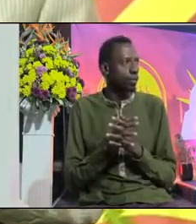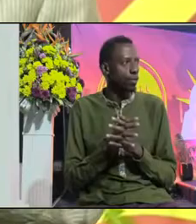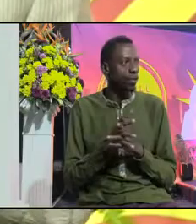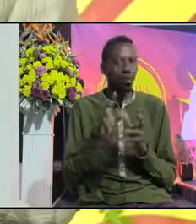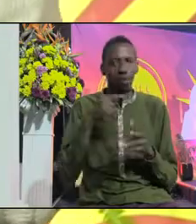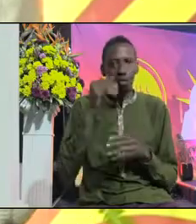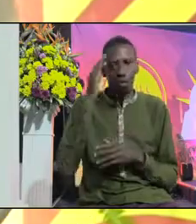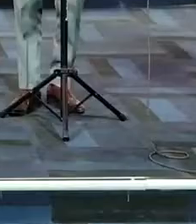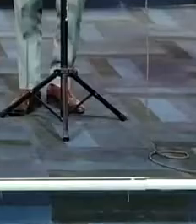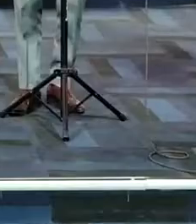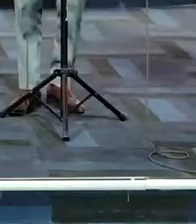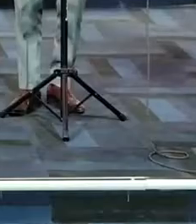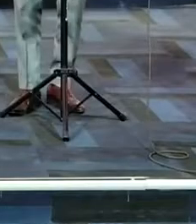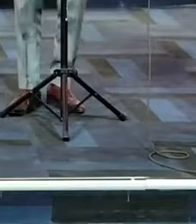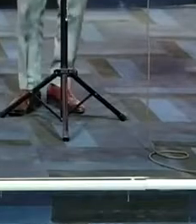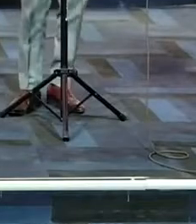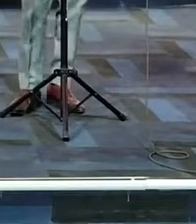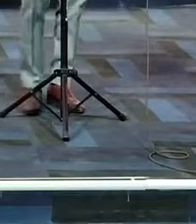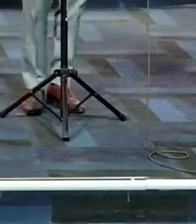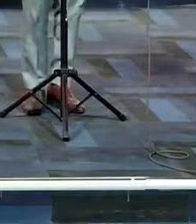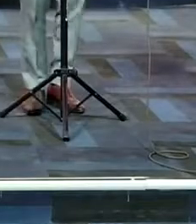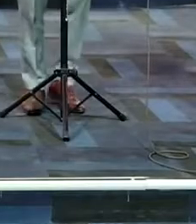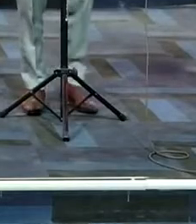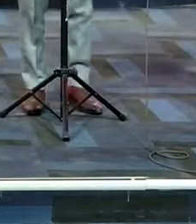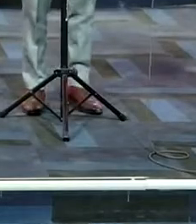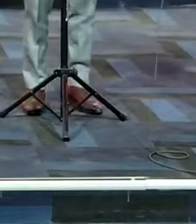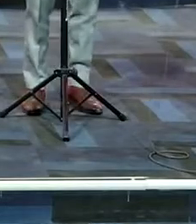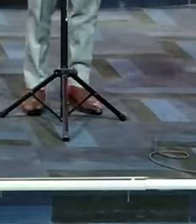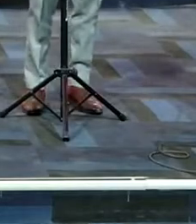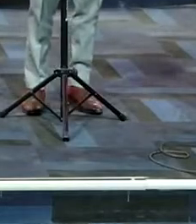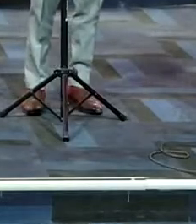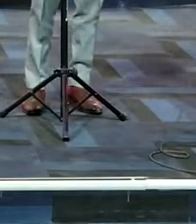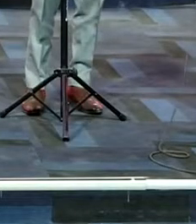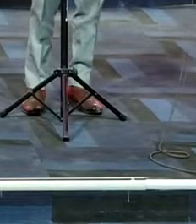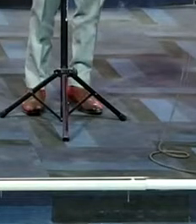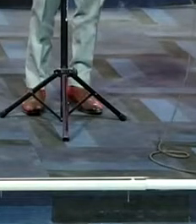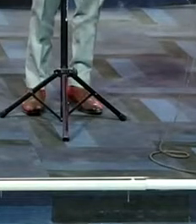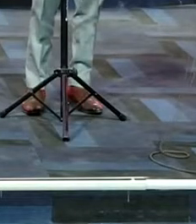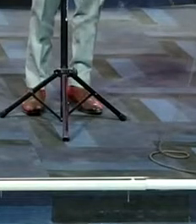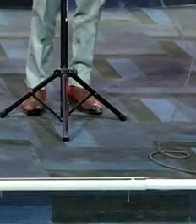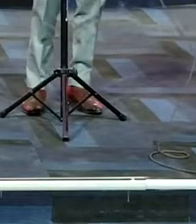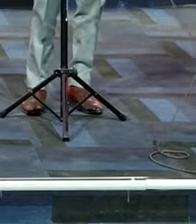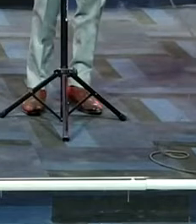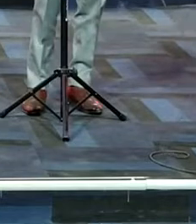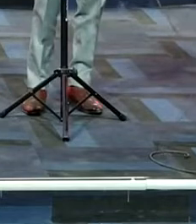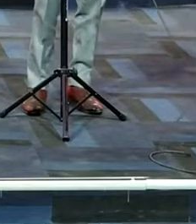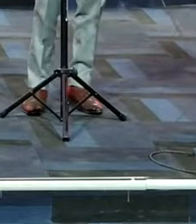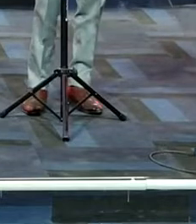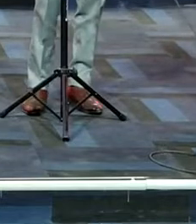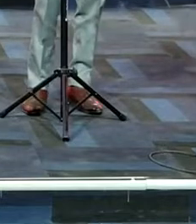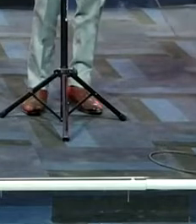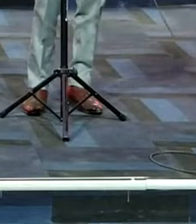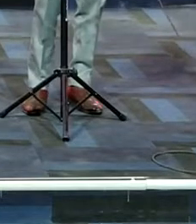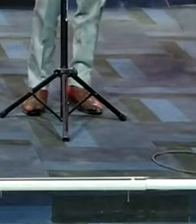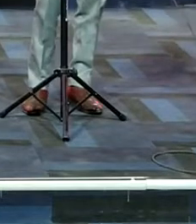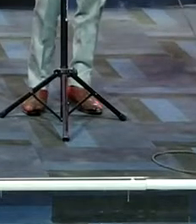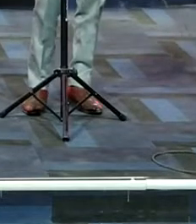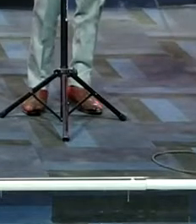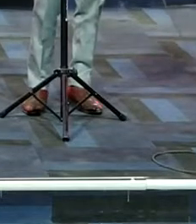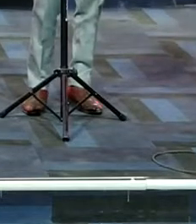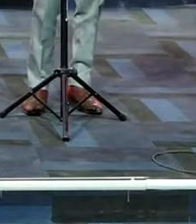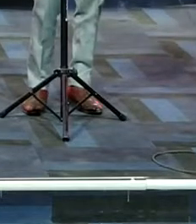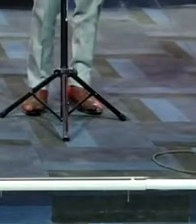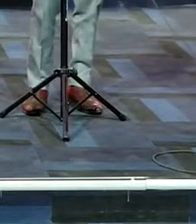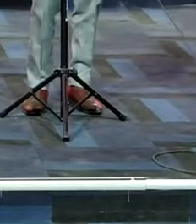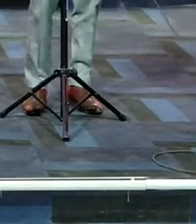hymn. 10% of the congregation, you'll learn it tonight. I love thee, I love thee, I love thee, my Lord. I